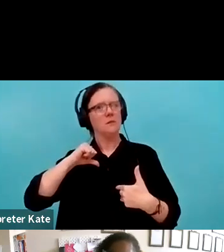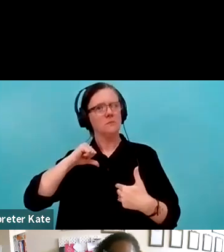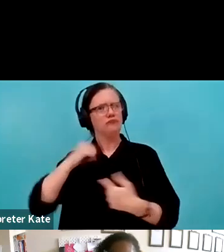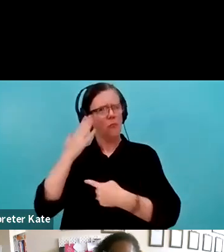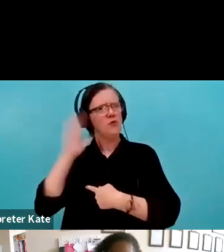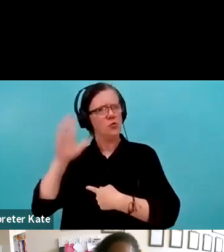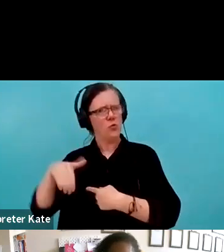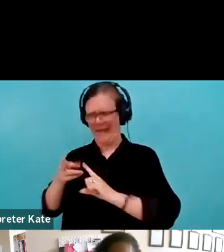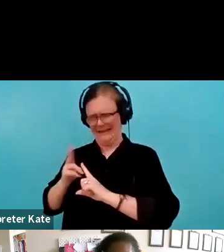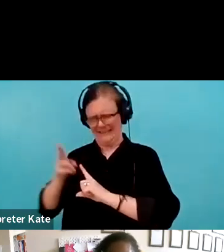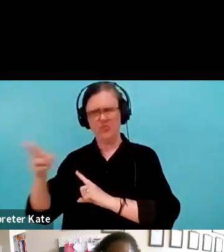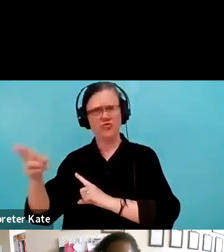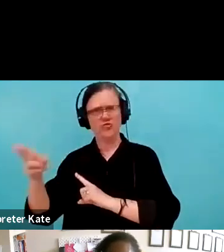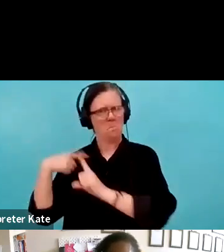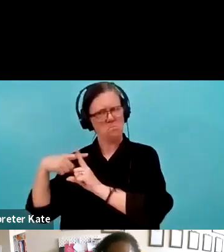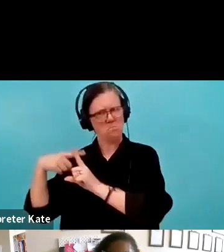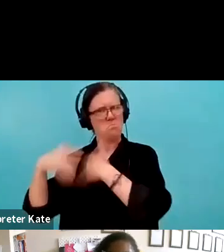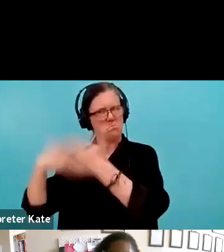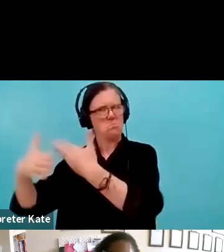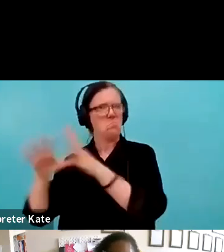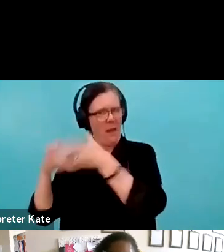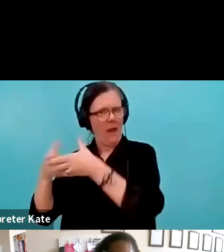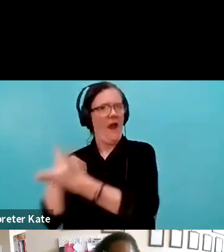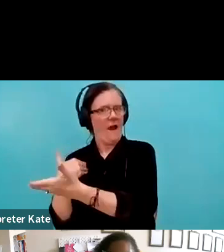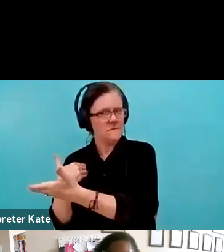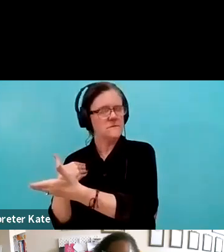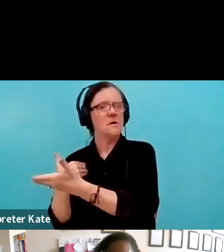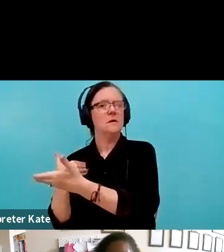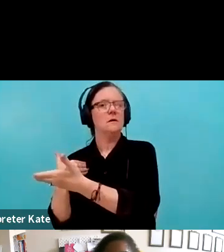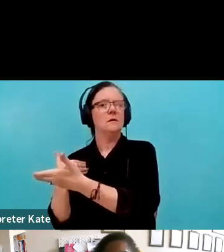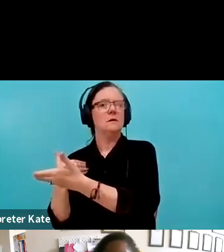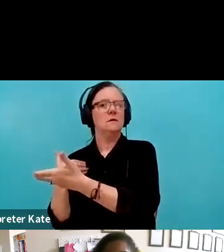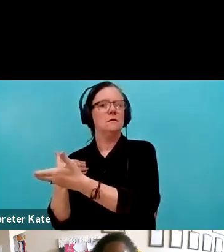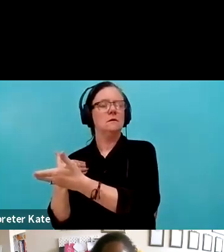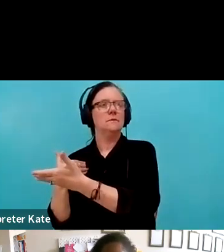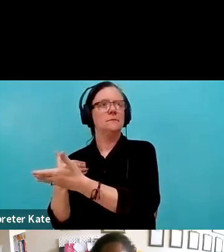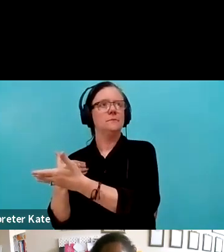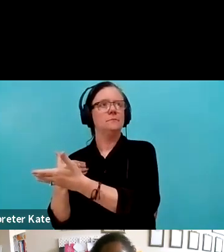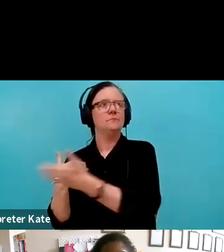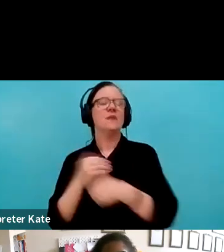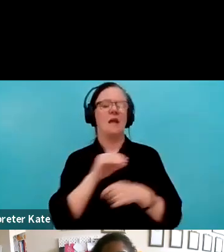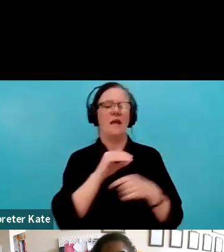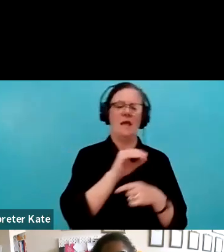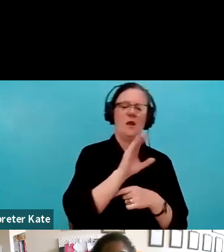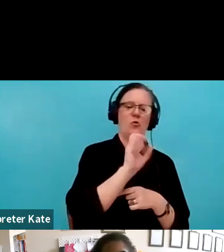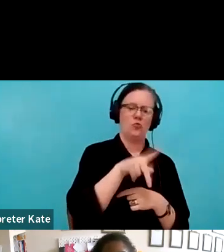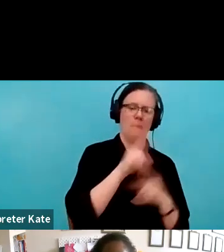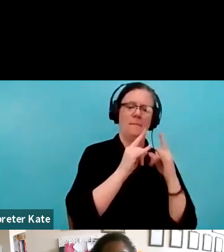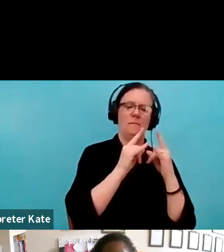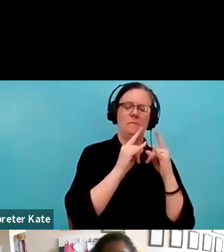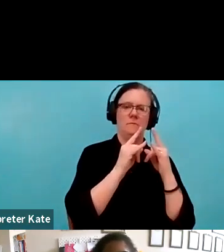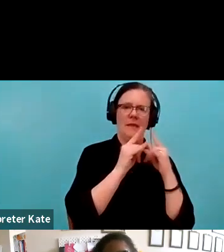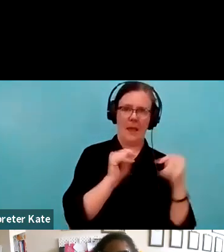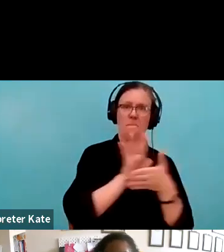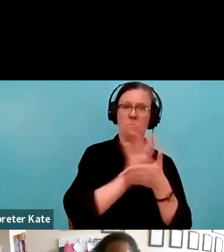knew that all this work had been done and there was this history. And that's what Crip Camp does. It tells that story to